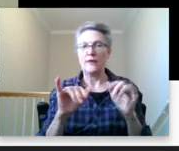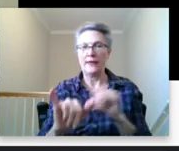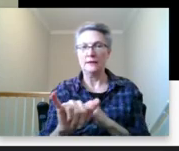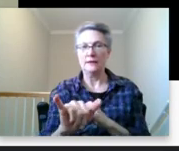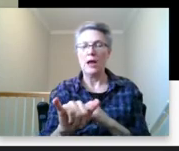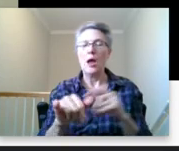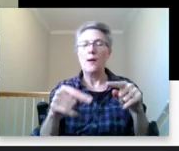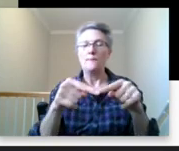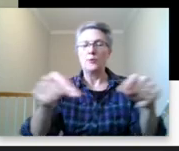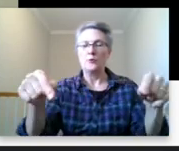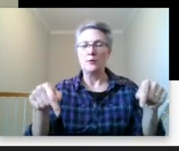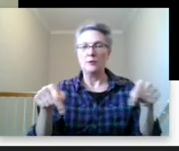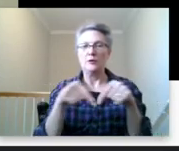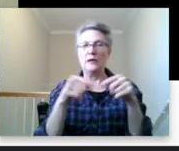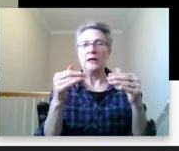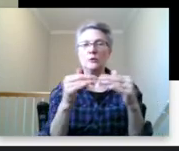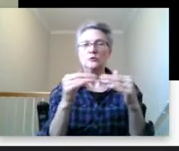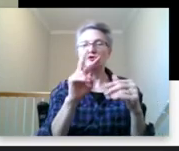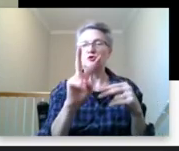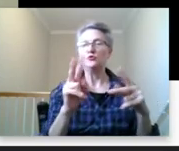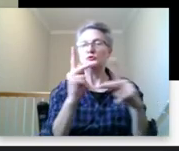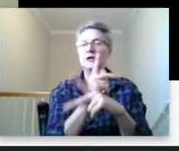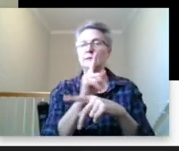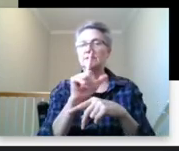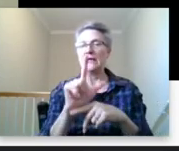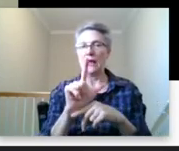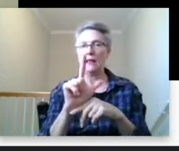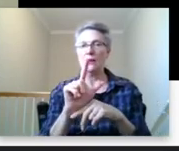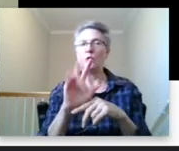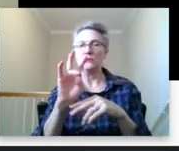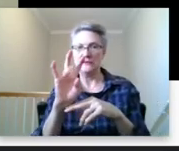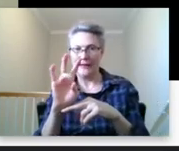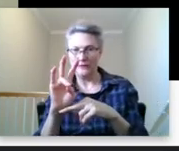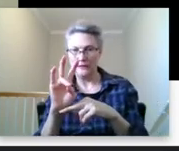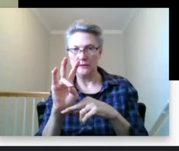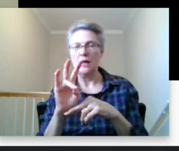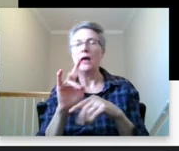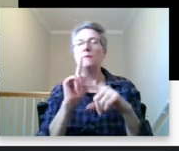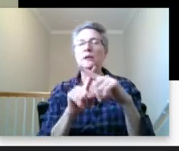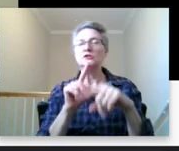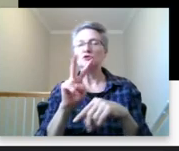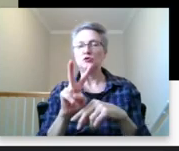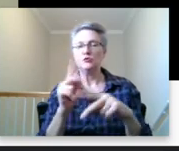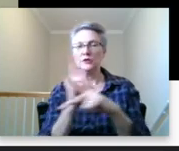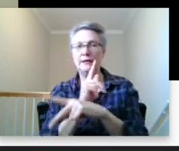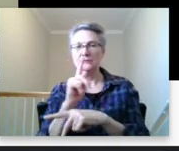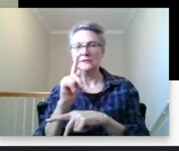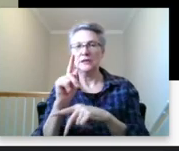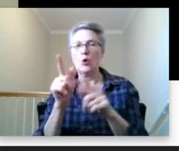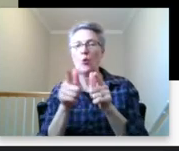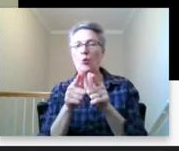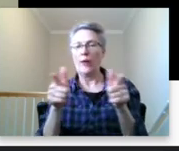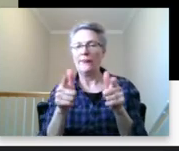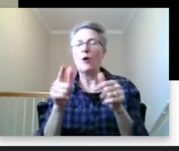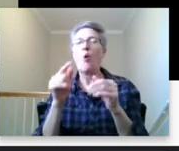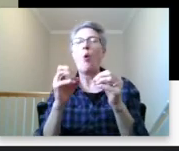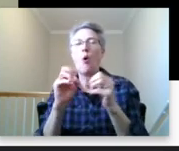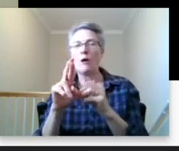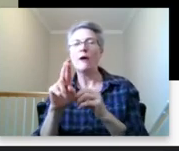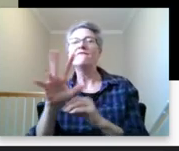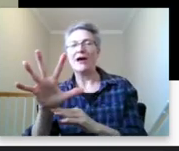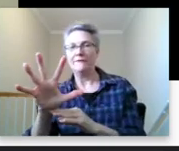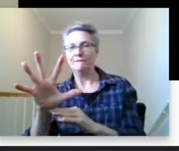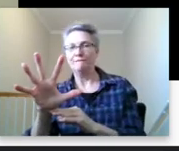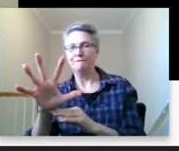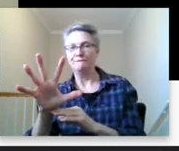equals 2 times our length, which is 7, plus 2 times our width, which is